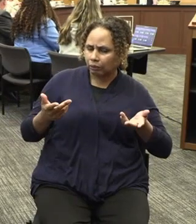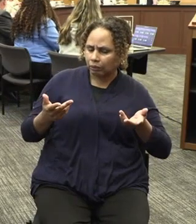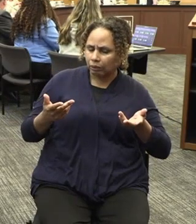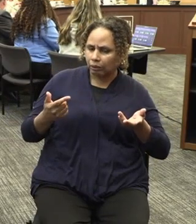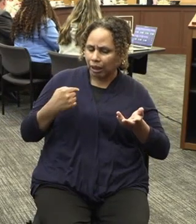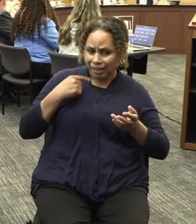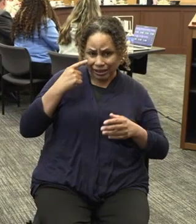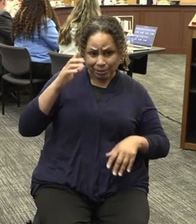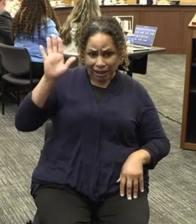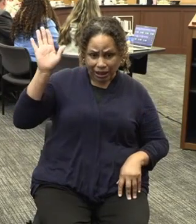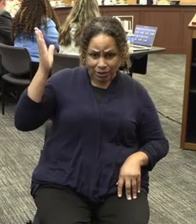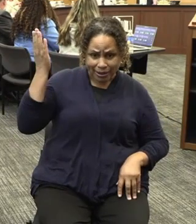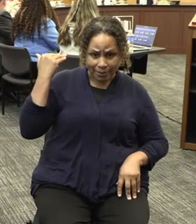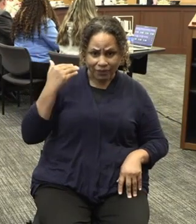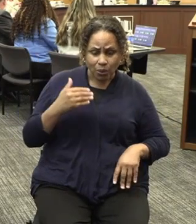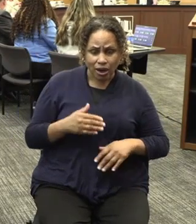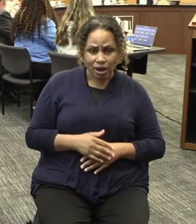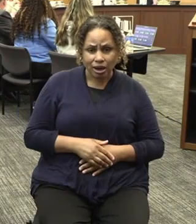vote. Okay.